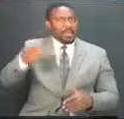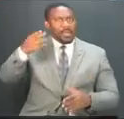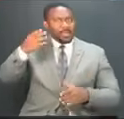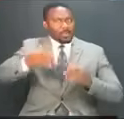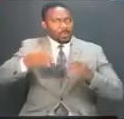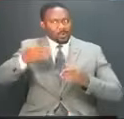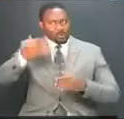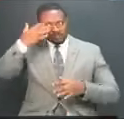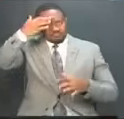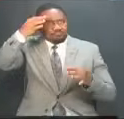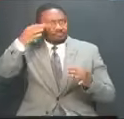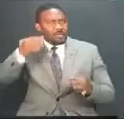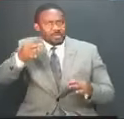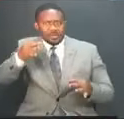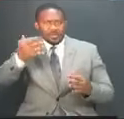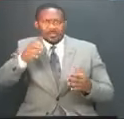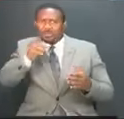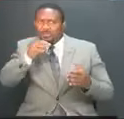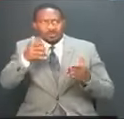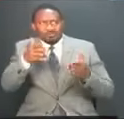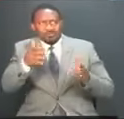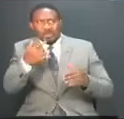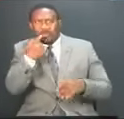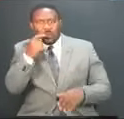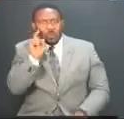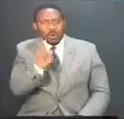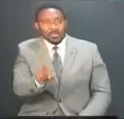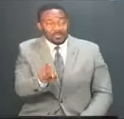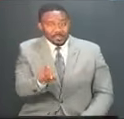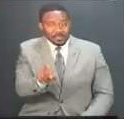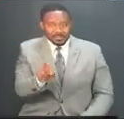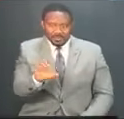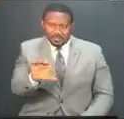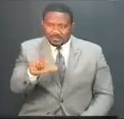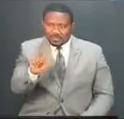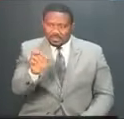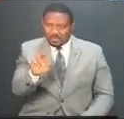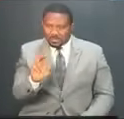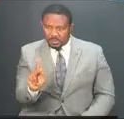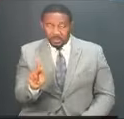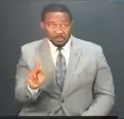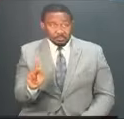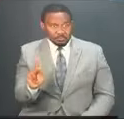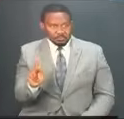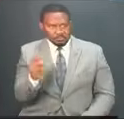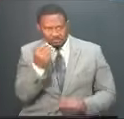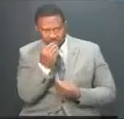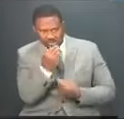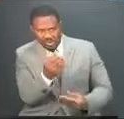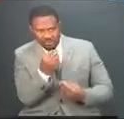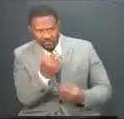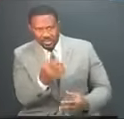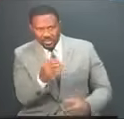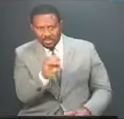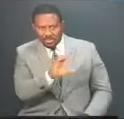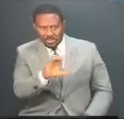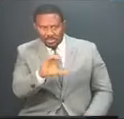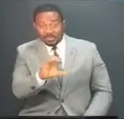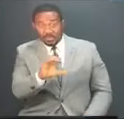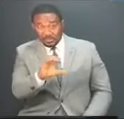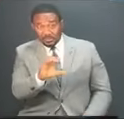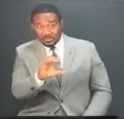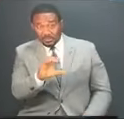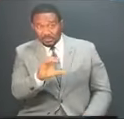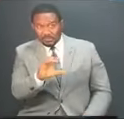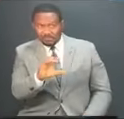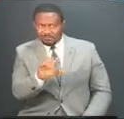basis for the Speaker to instruct the Clerk to Parliament to notify the Electoral Commission